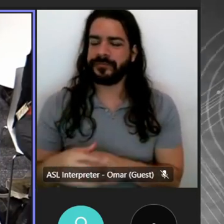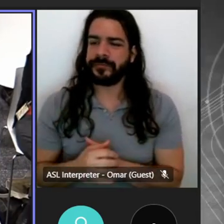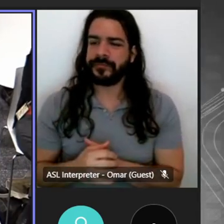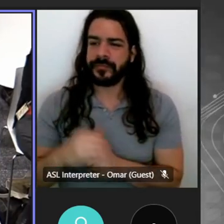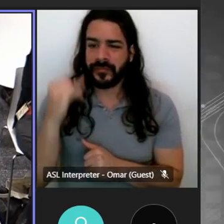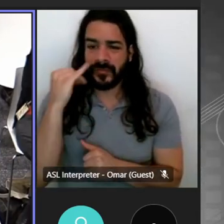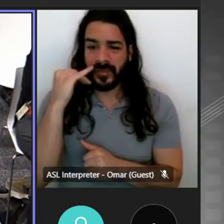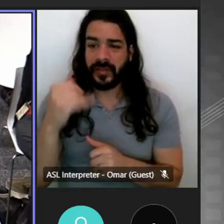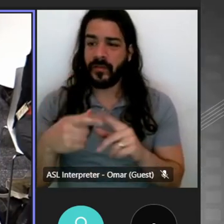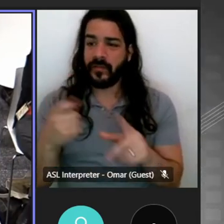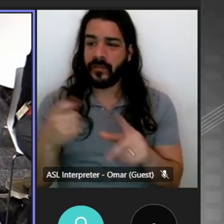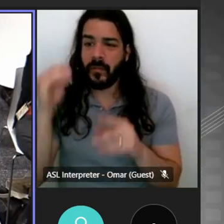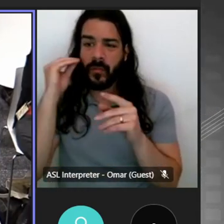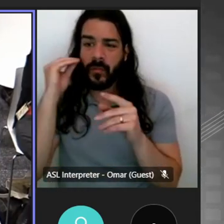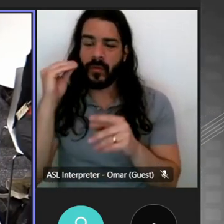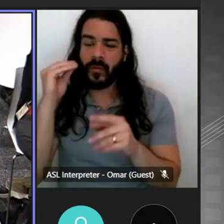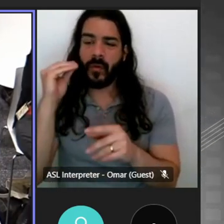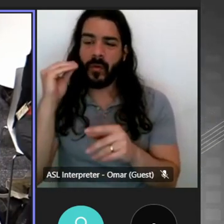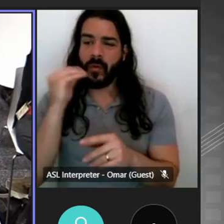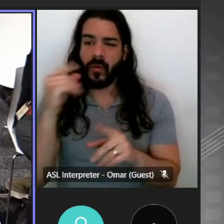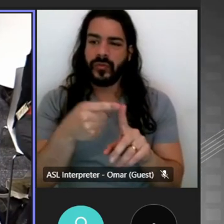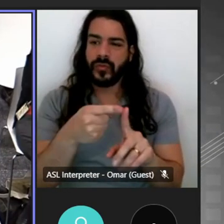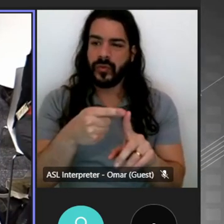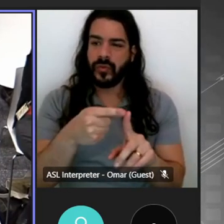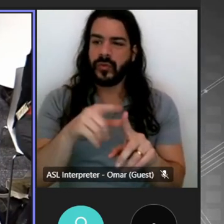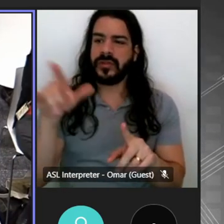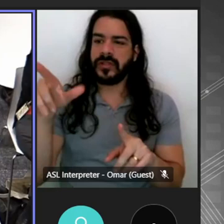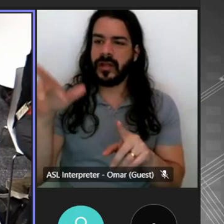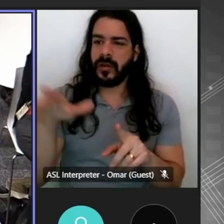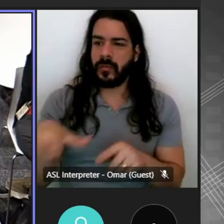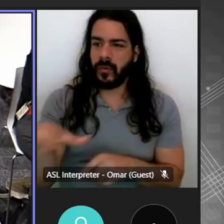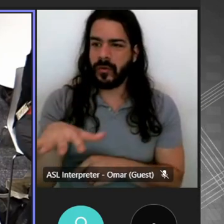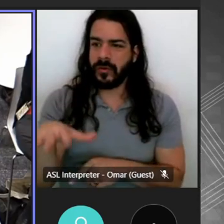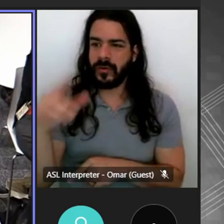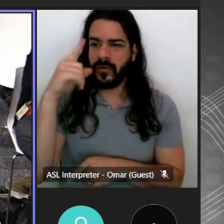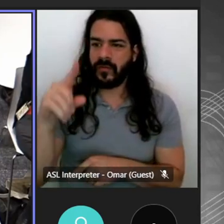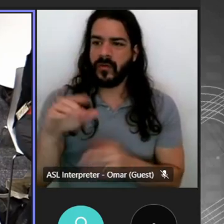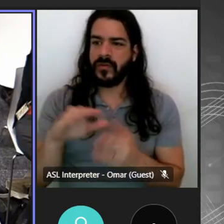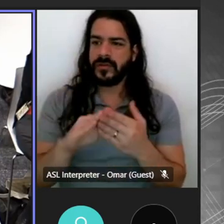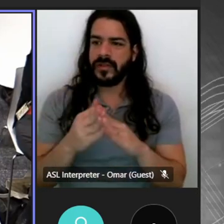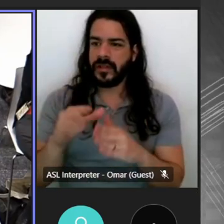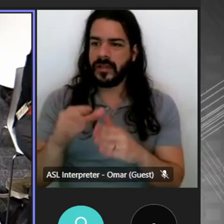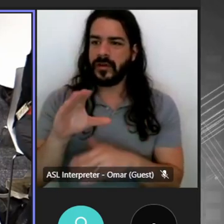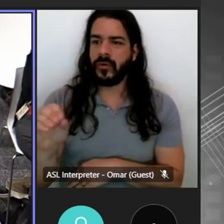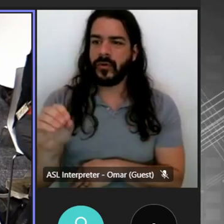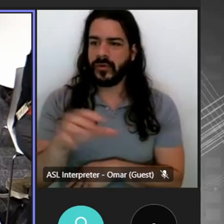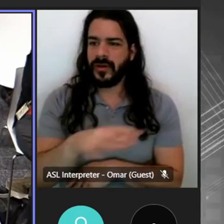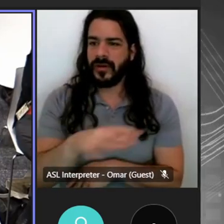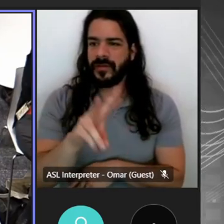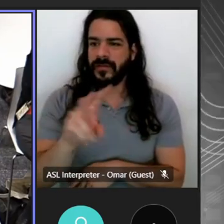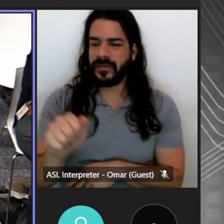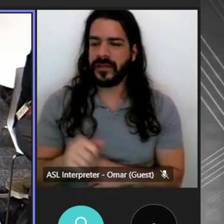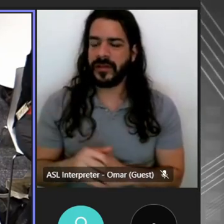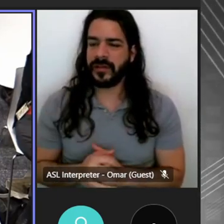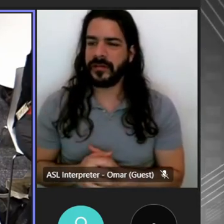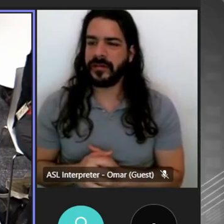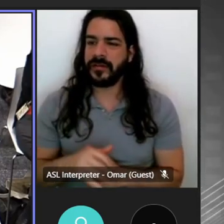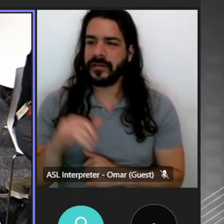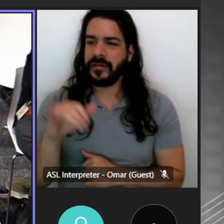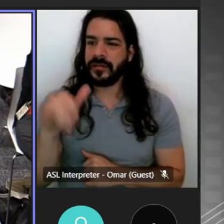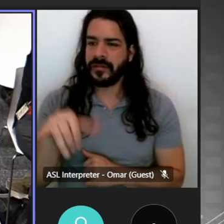those commuting between their homes to the National Airport or to the Crystal City commercial area in